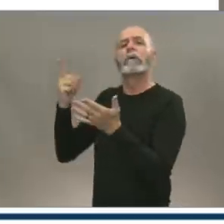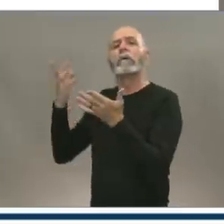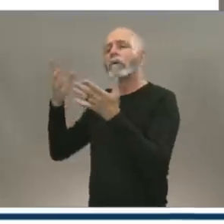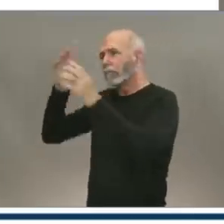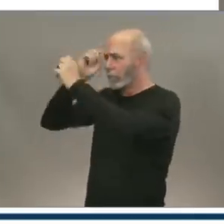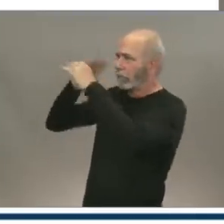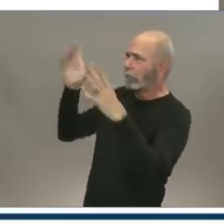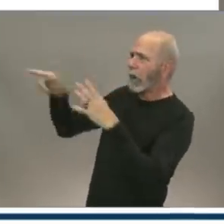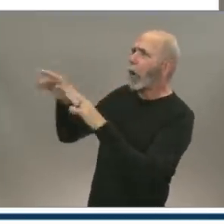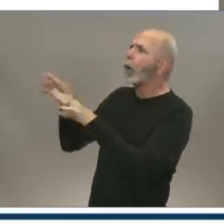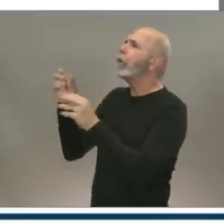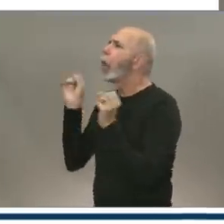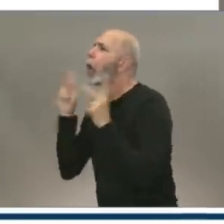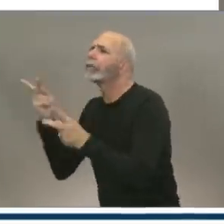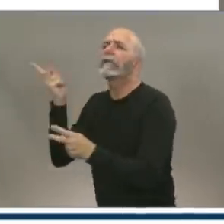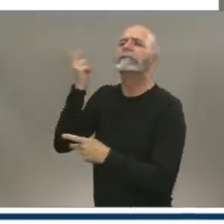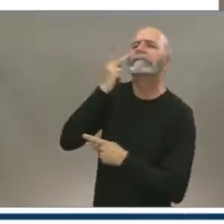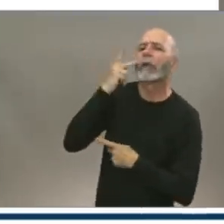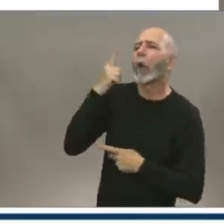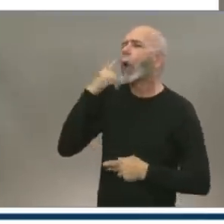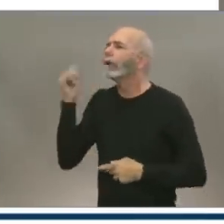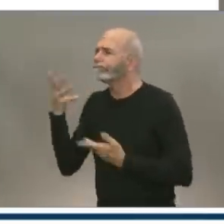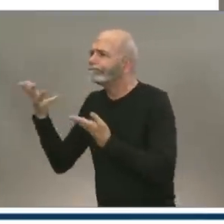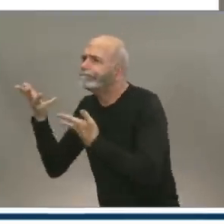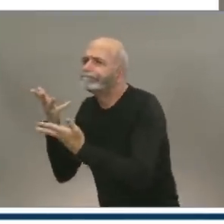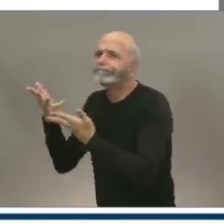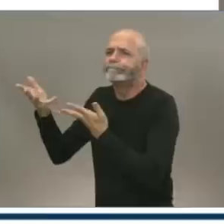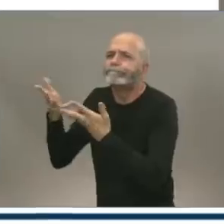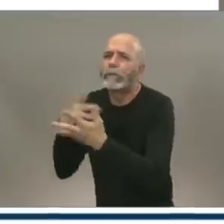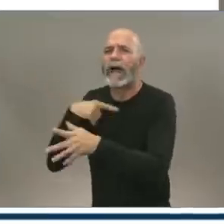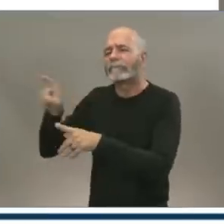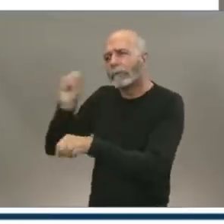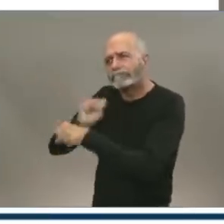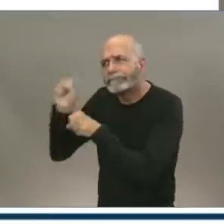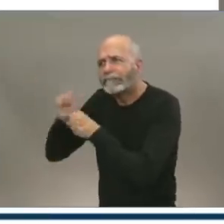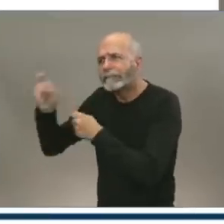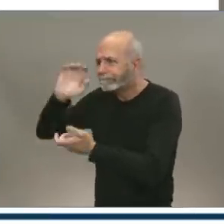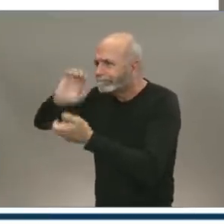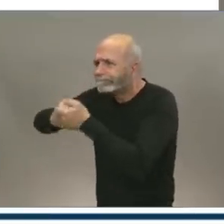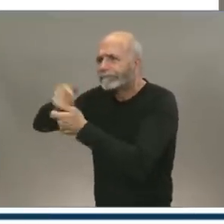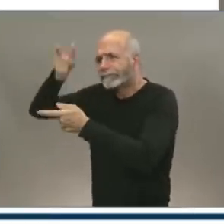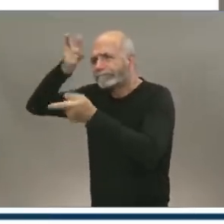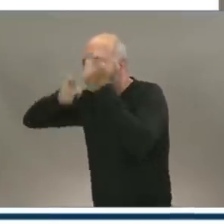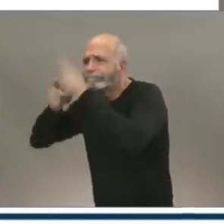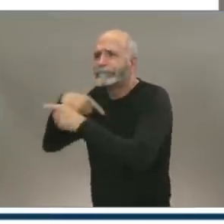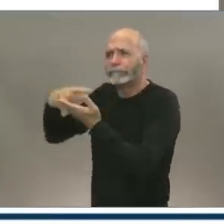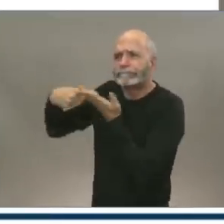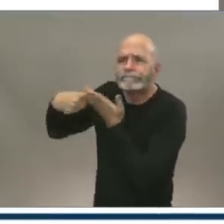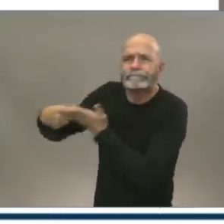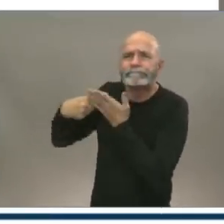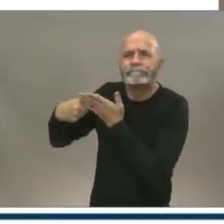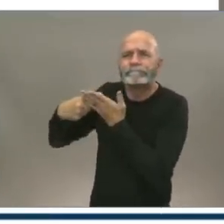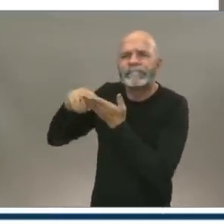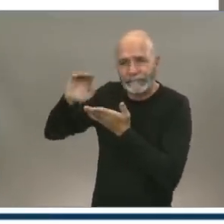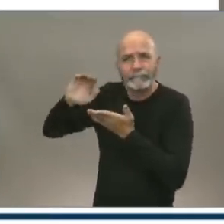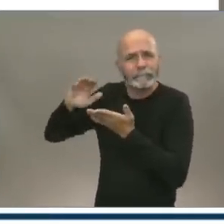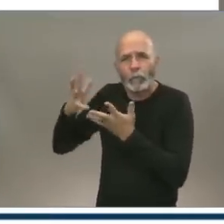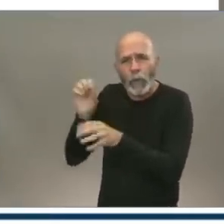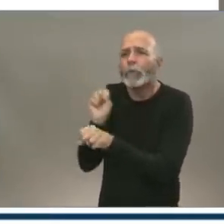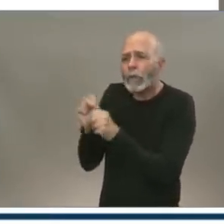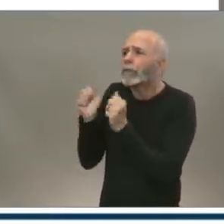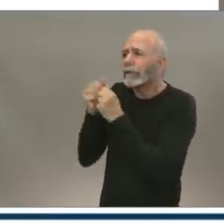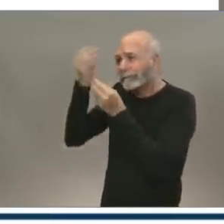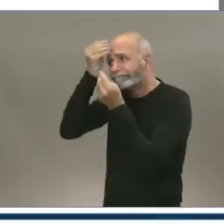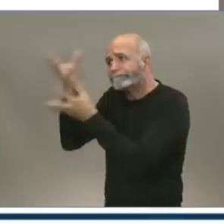establishing a constructive working relationship with the number of faith organizations that were involved, and getting the necessary information